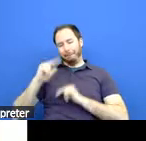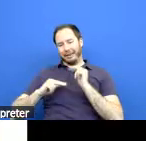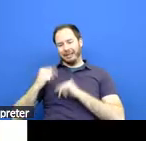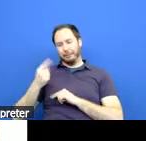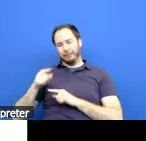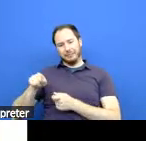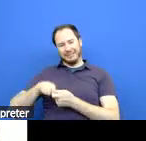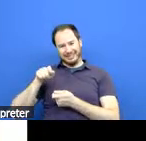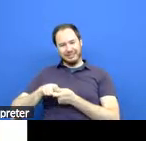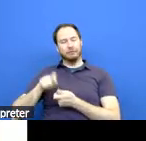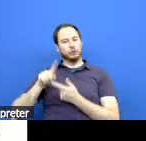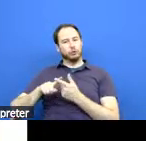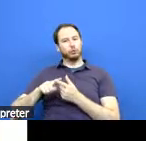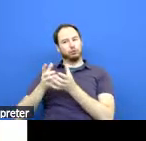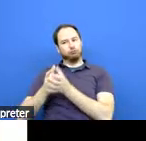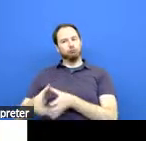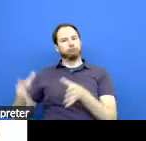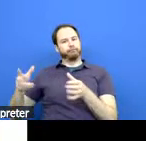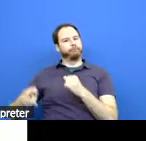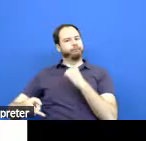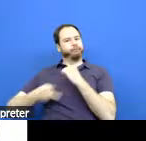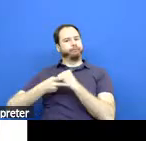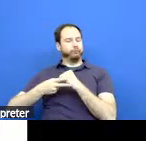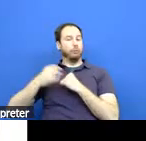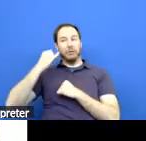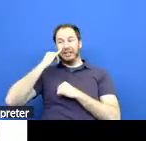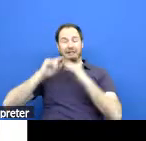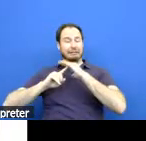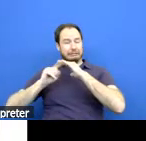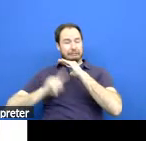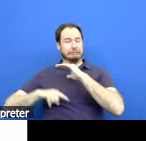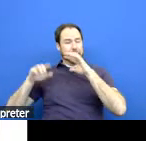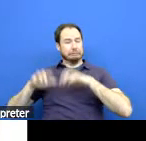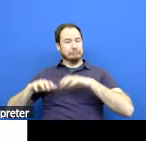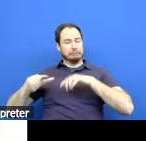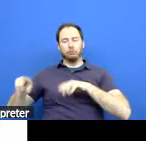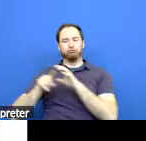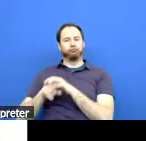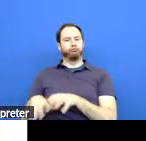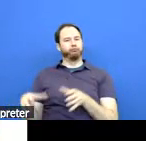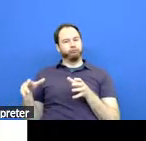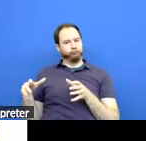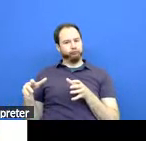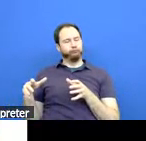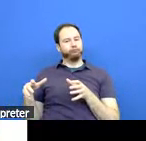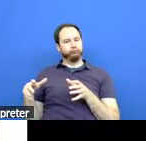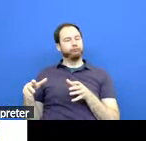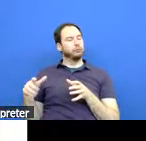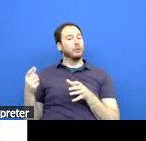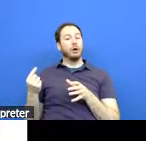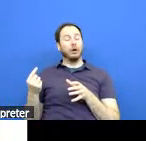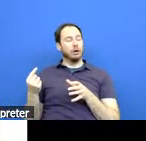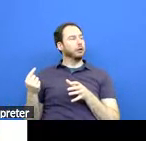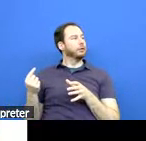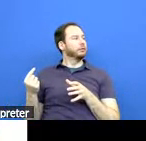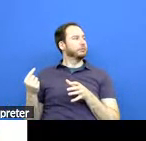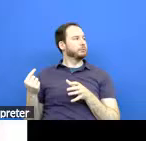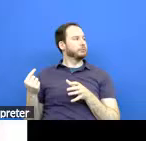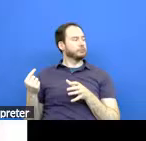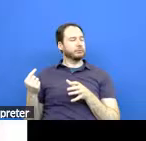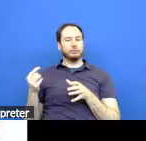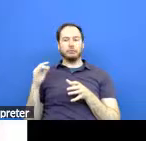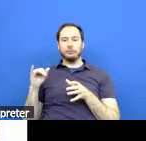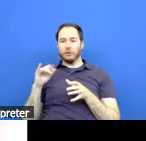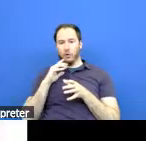there that has greater volume. So when a storm comes in, it's a way to collect this water. And then what happens is the